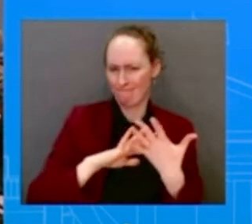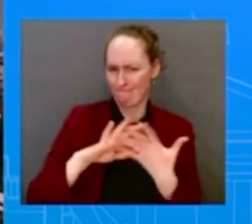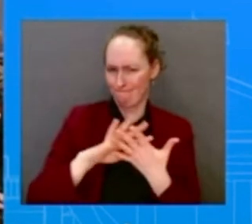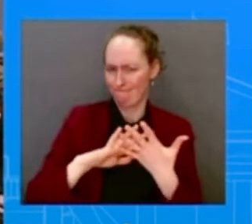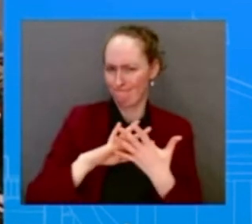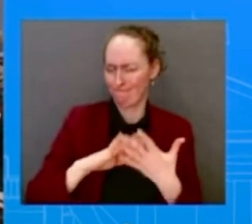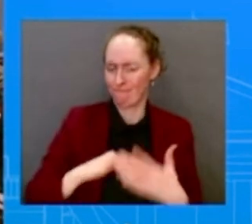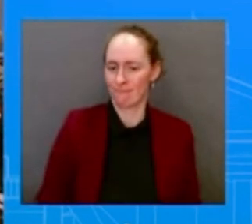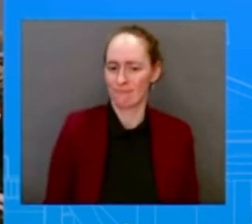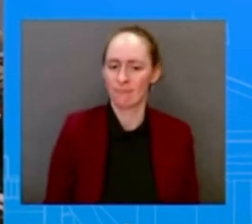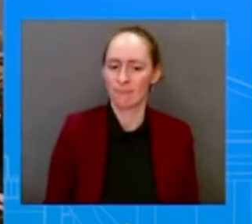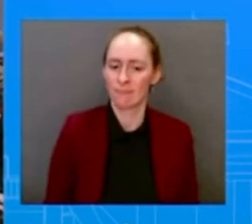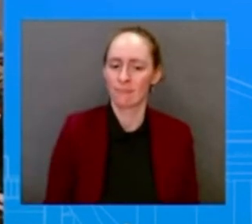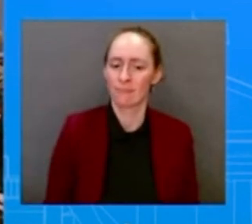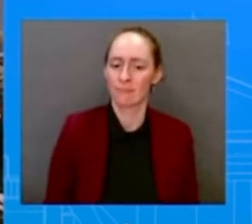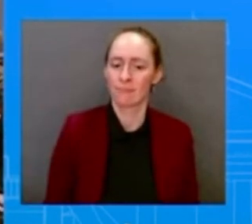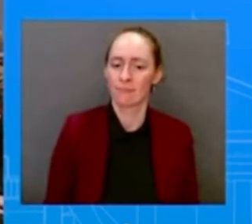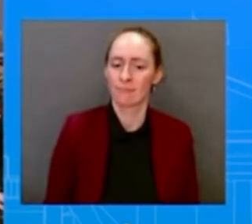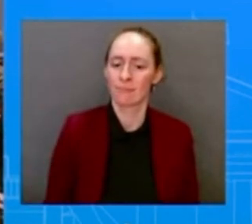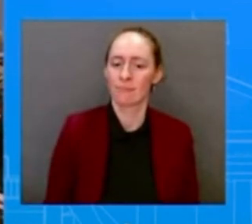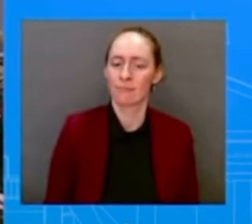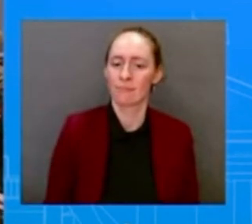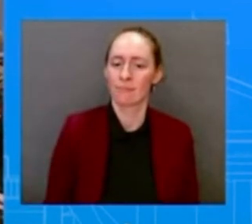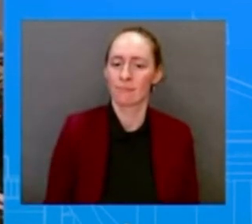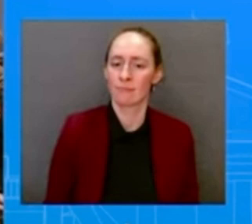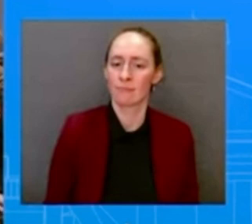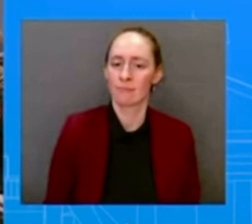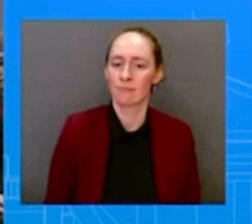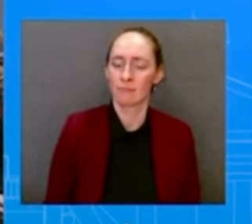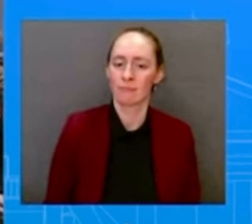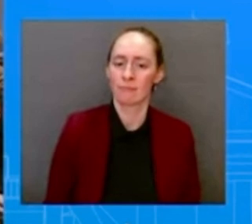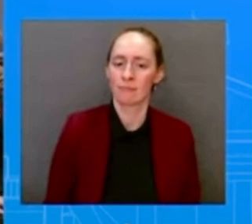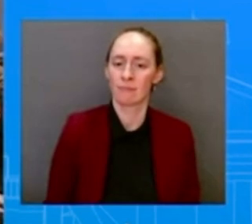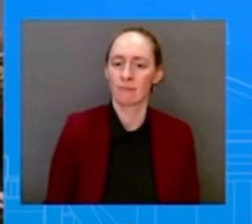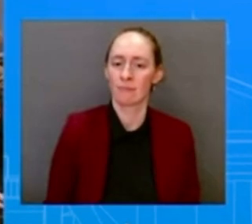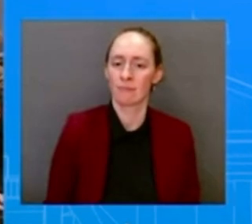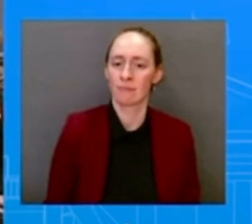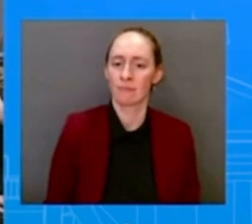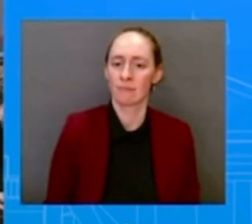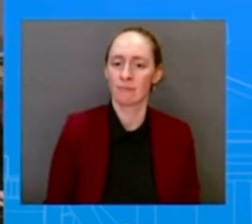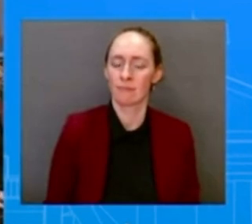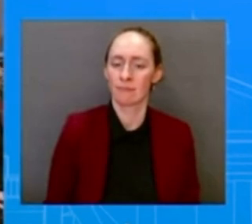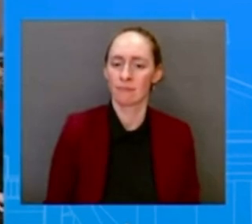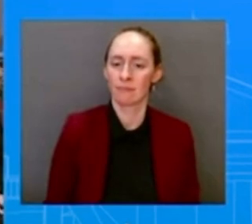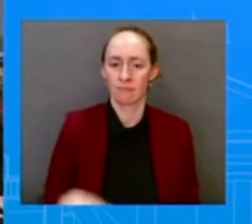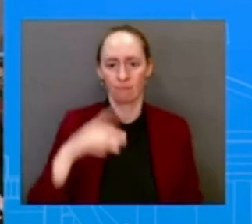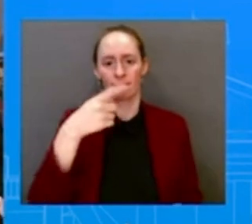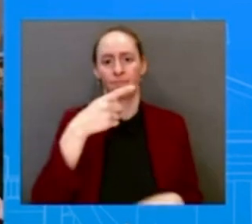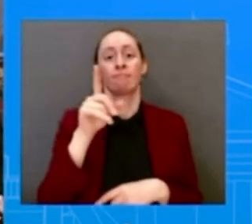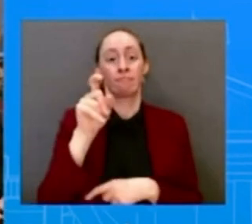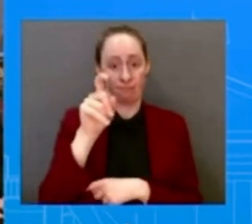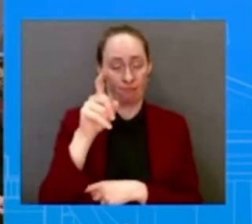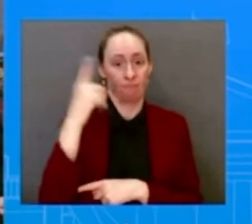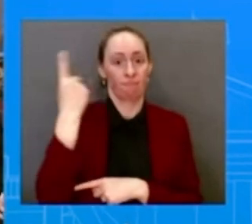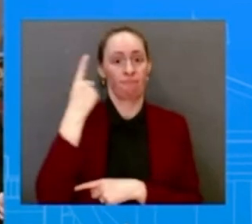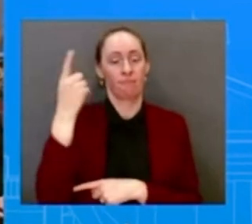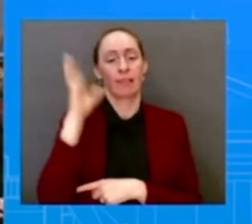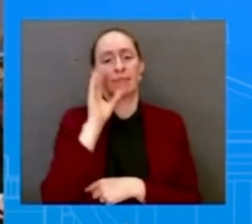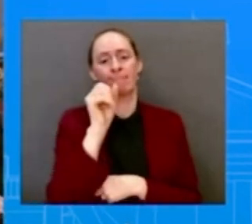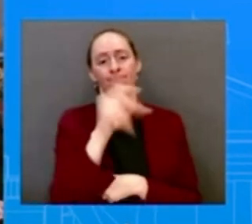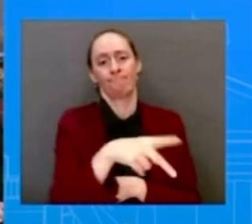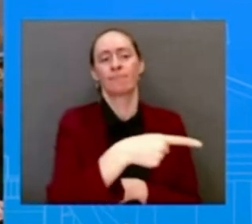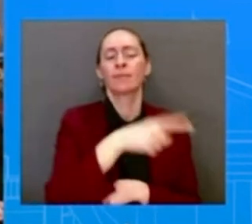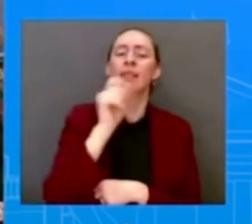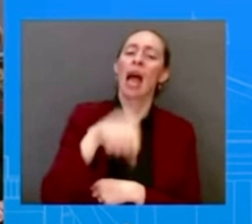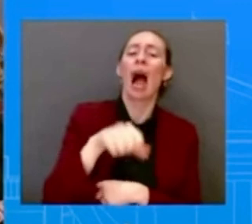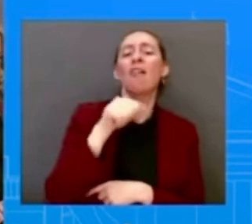president waive executive privilege for the former vice president's testimony before a grand jury, or